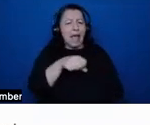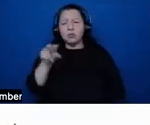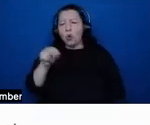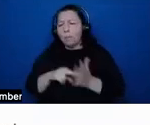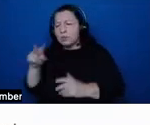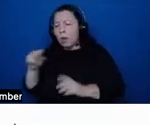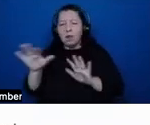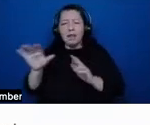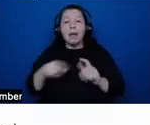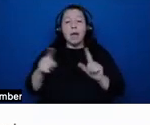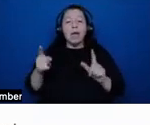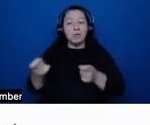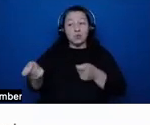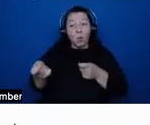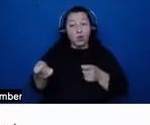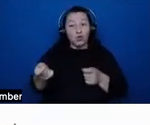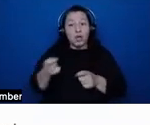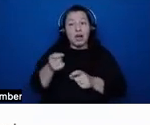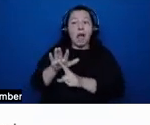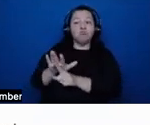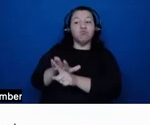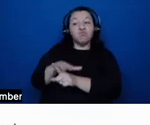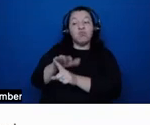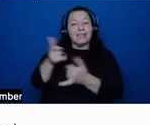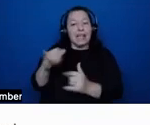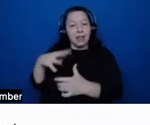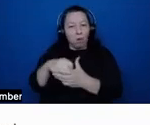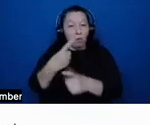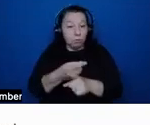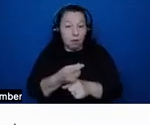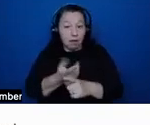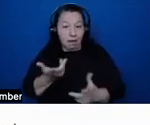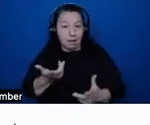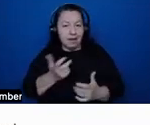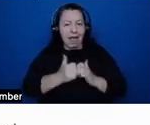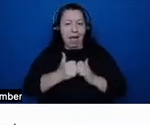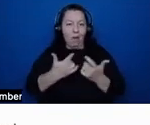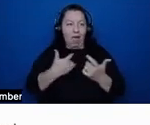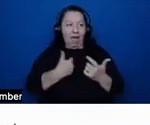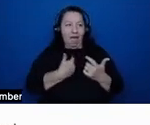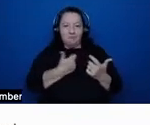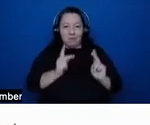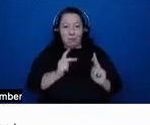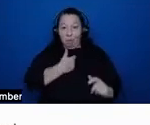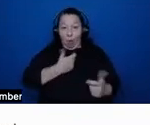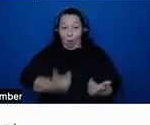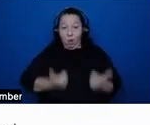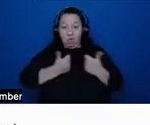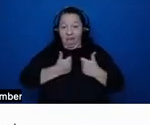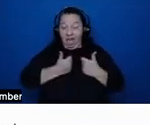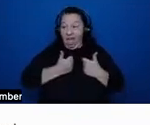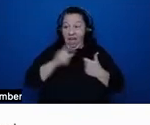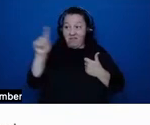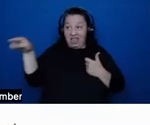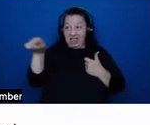comes into play, right? And how I have, people in my own life who they've been married and they still